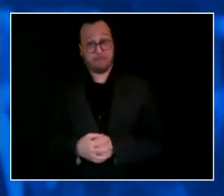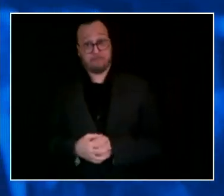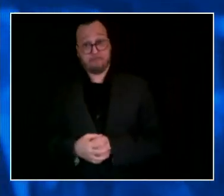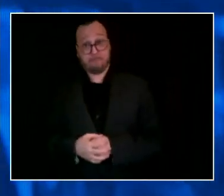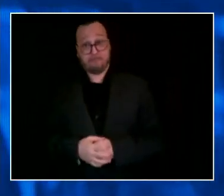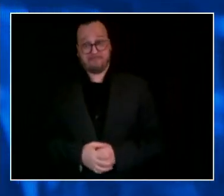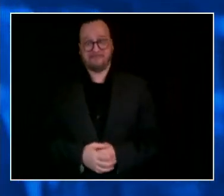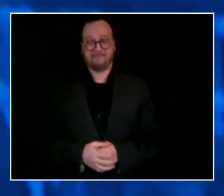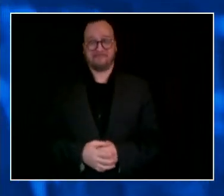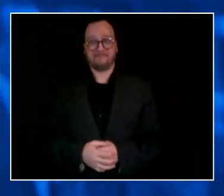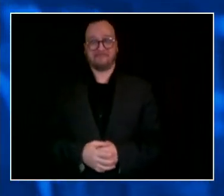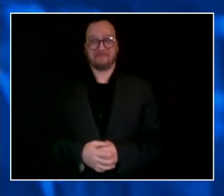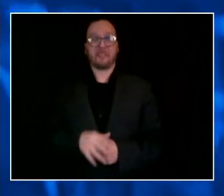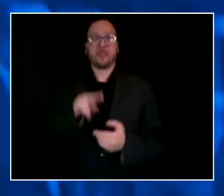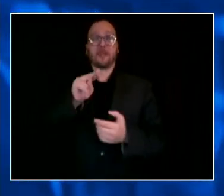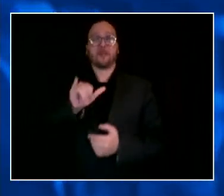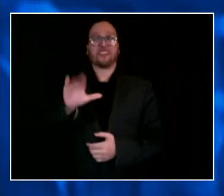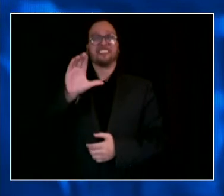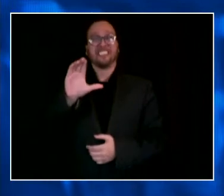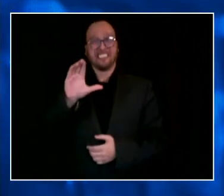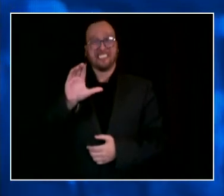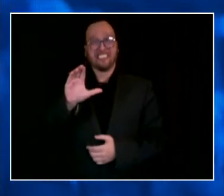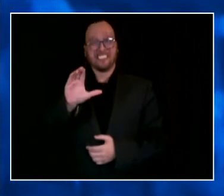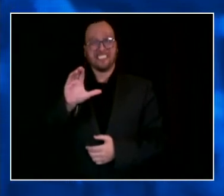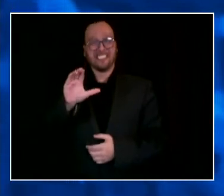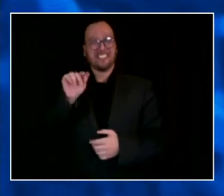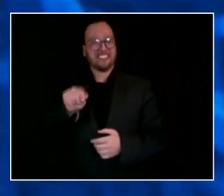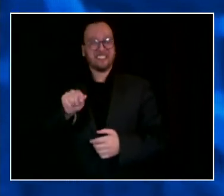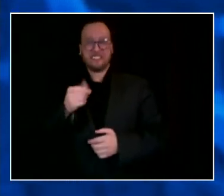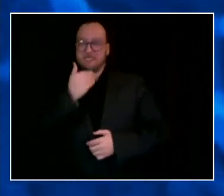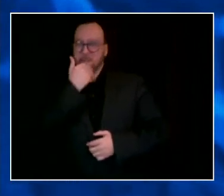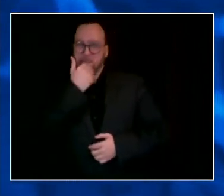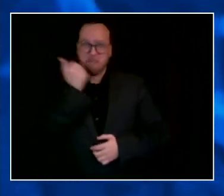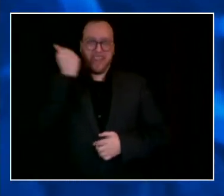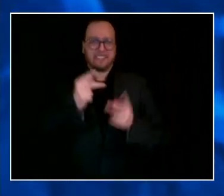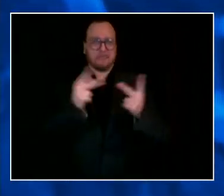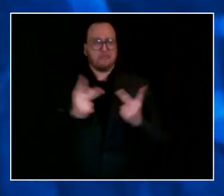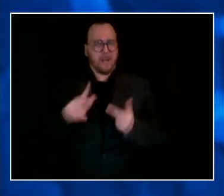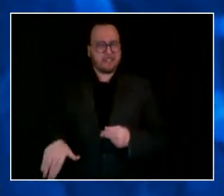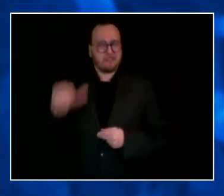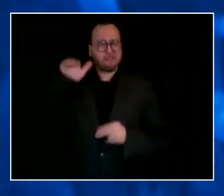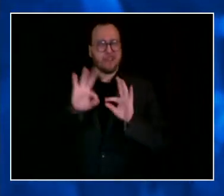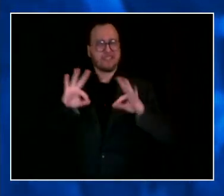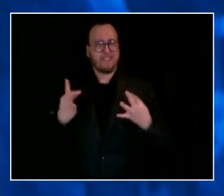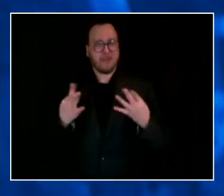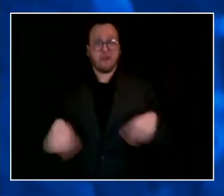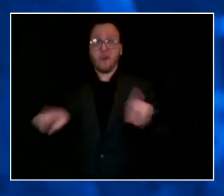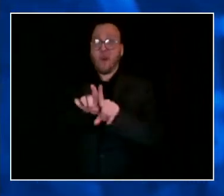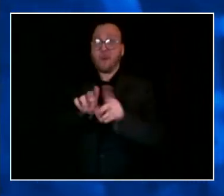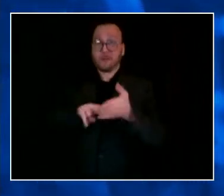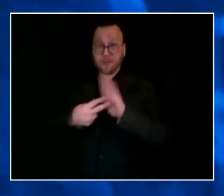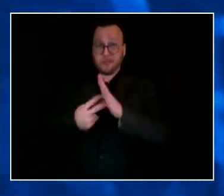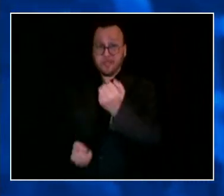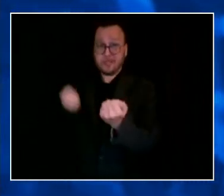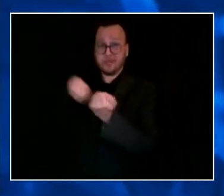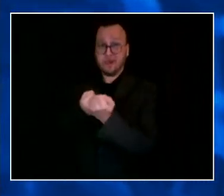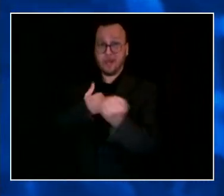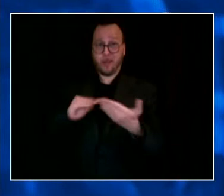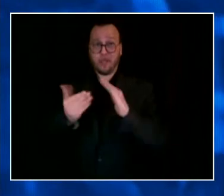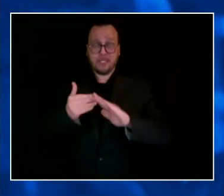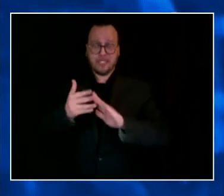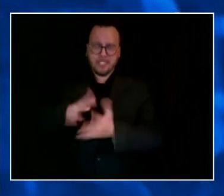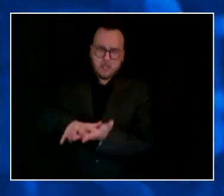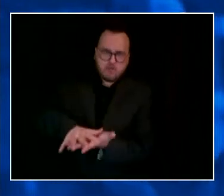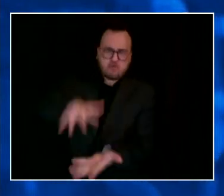New York City is the best place to raise a family, also means supporting our city's rich cultural